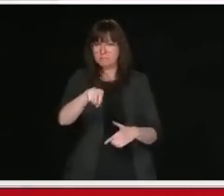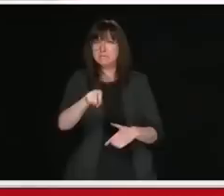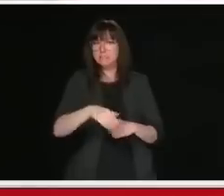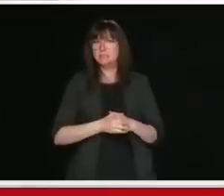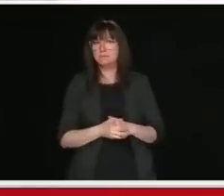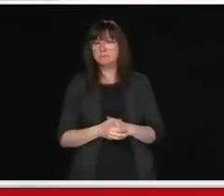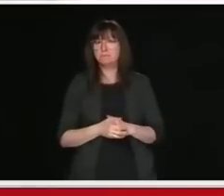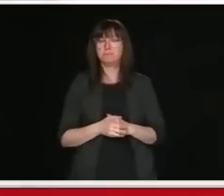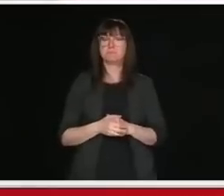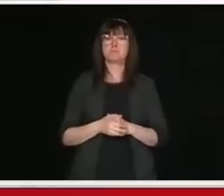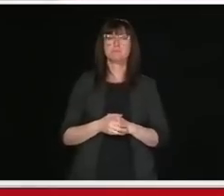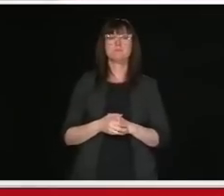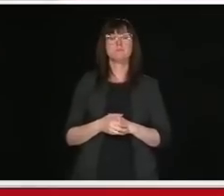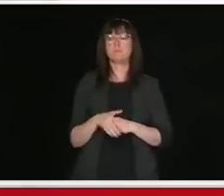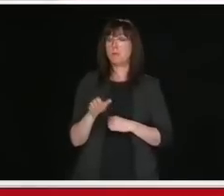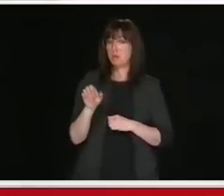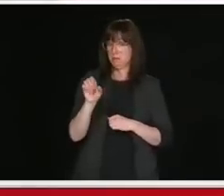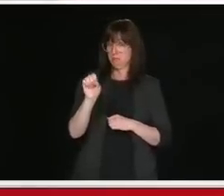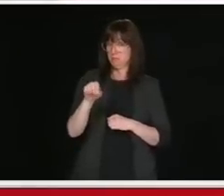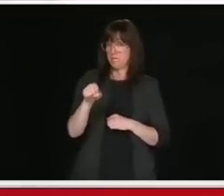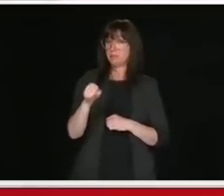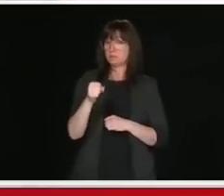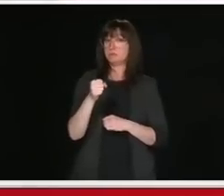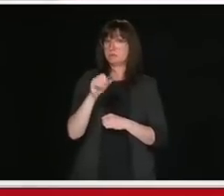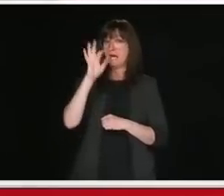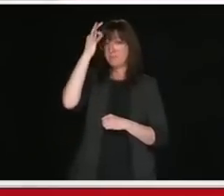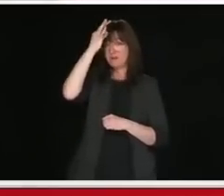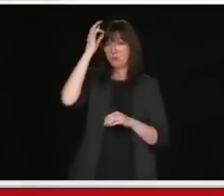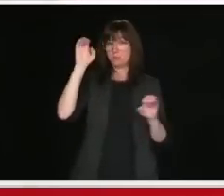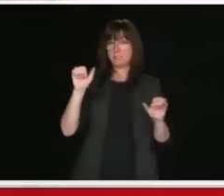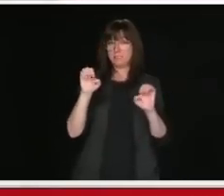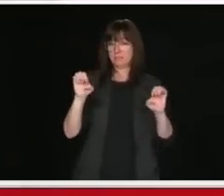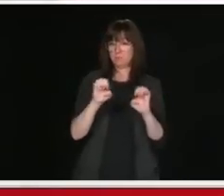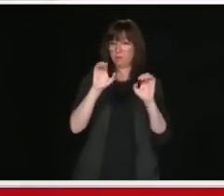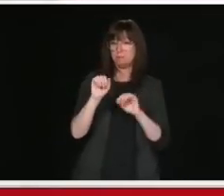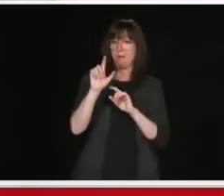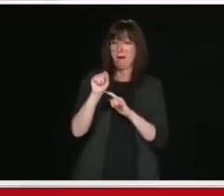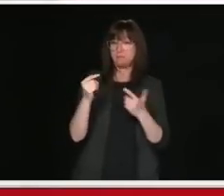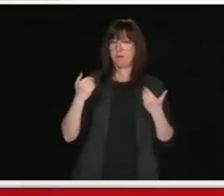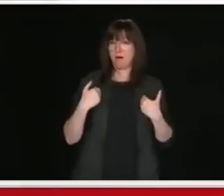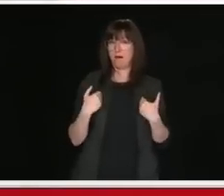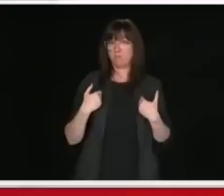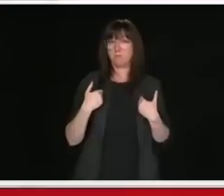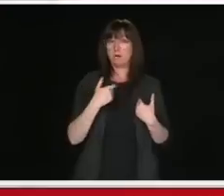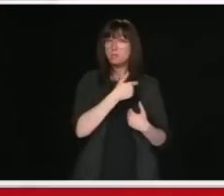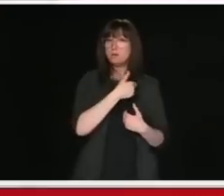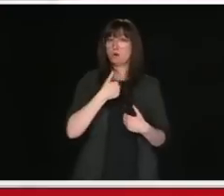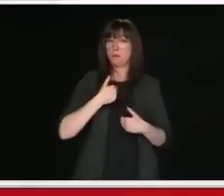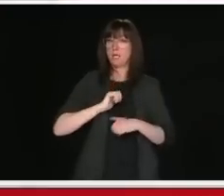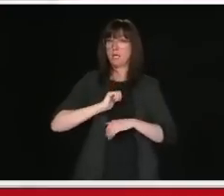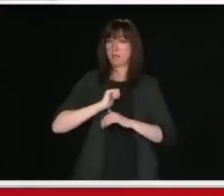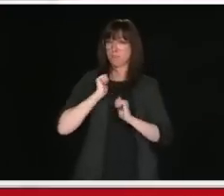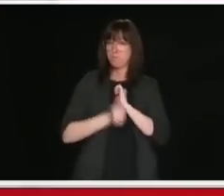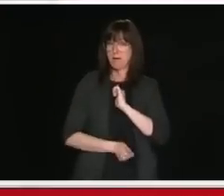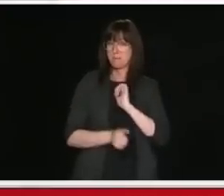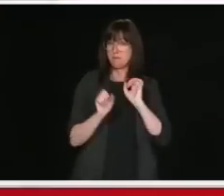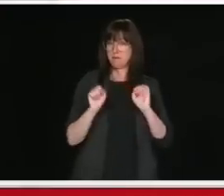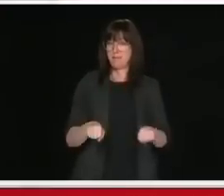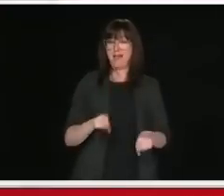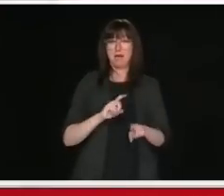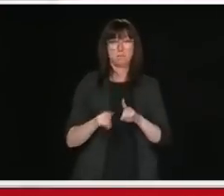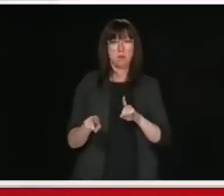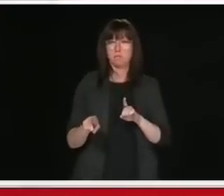is a Federal Emergencies Act that we can bring in, but as I said, the moment to bring that in is really